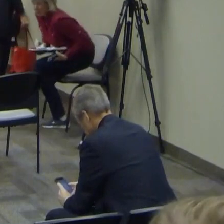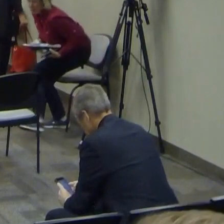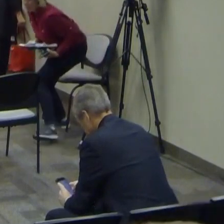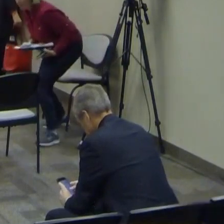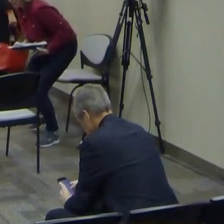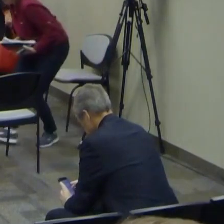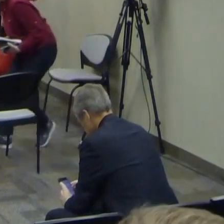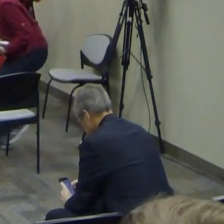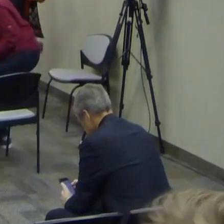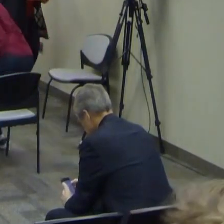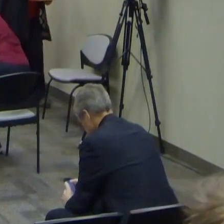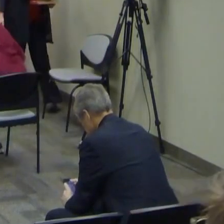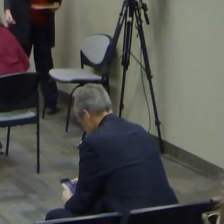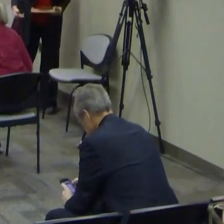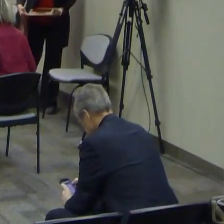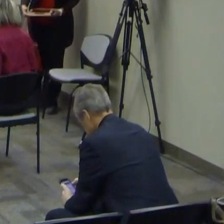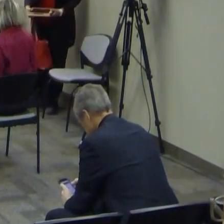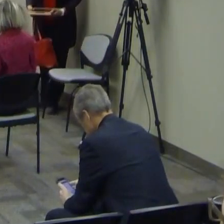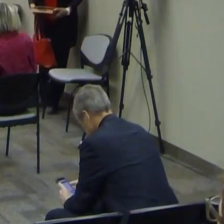Can have a couple of these.